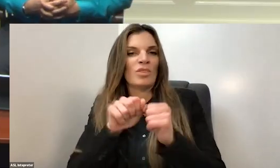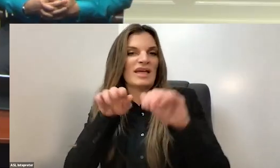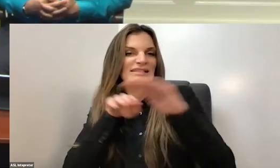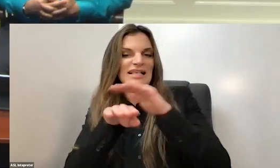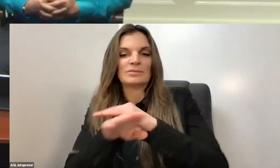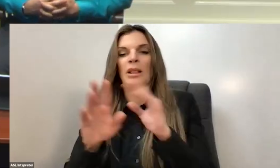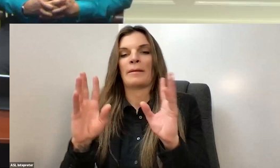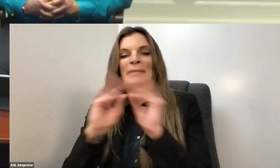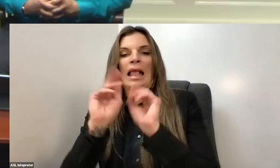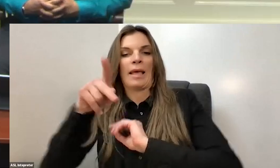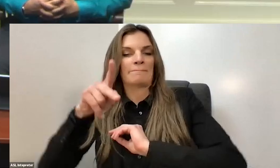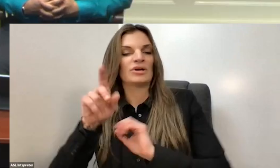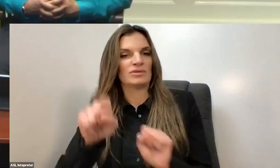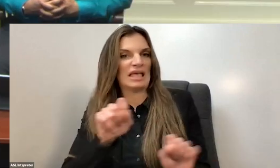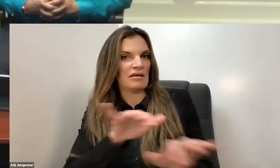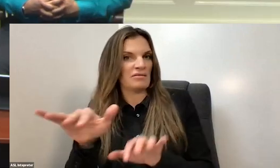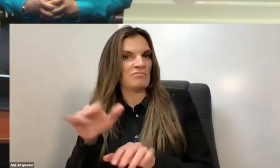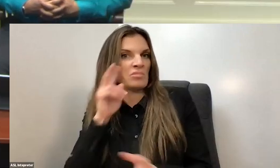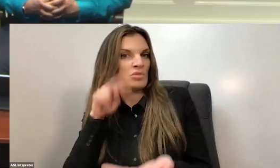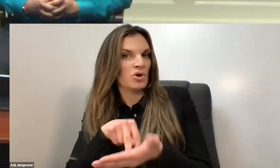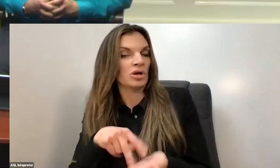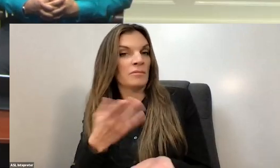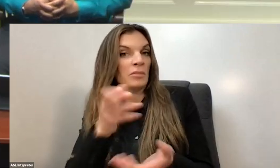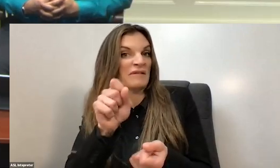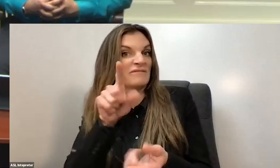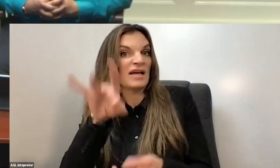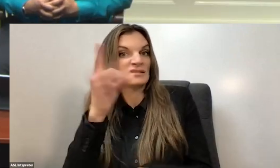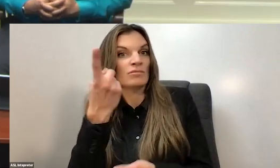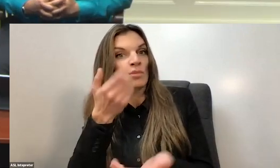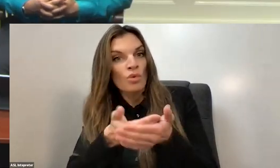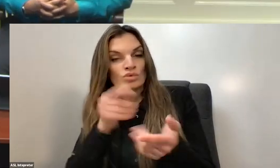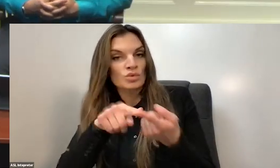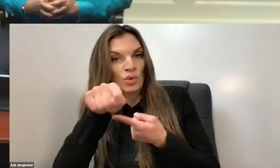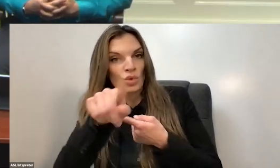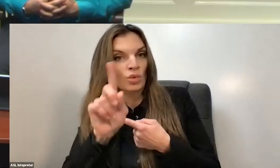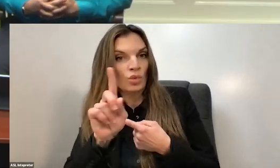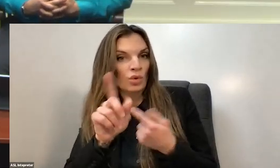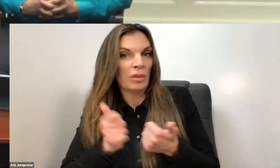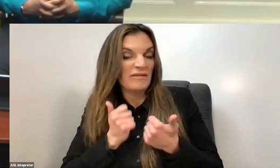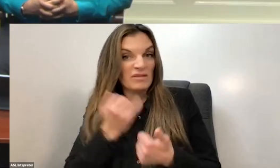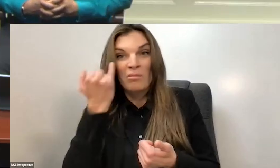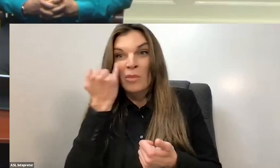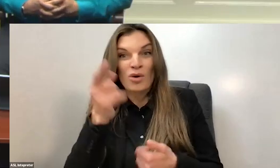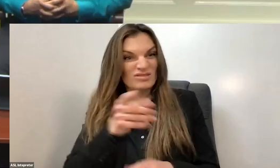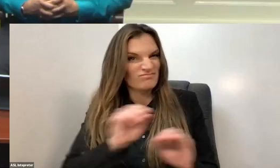for folks virtually, you'll find potentially a meetup group in your city. And if you don't have one, start